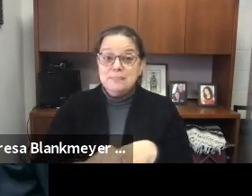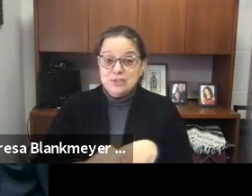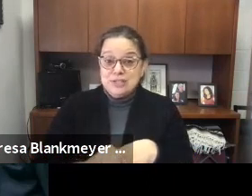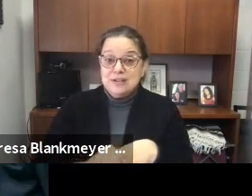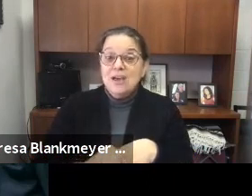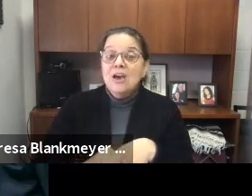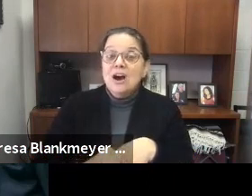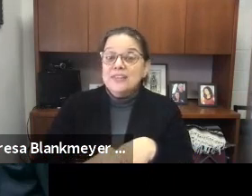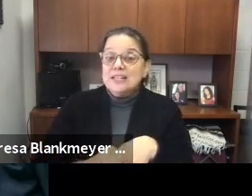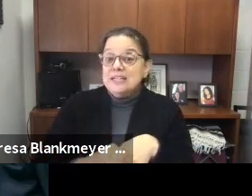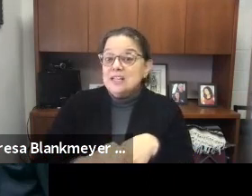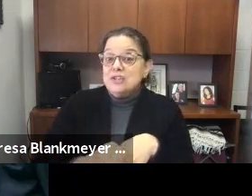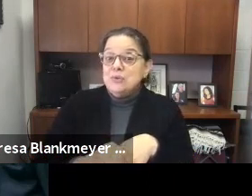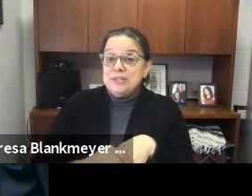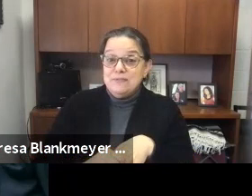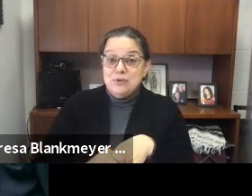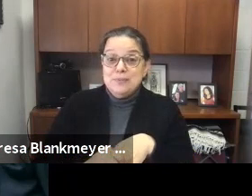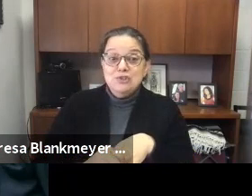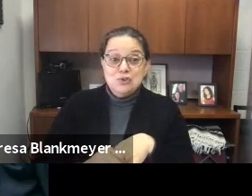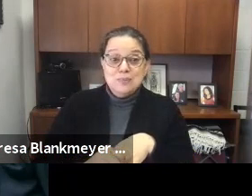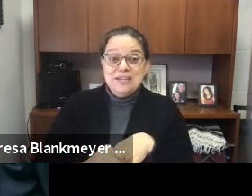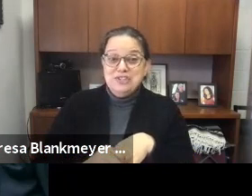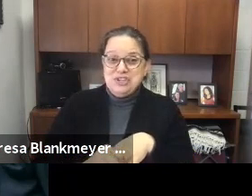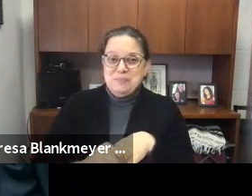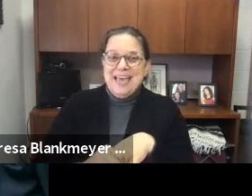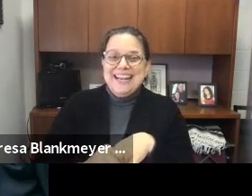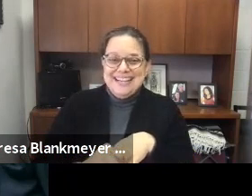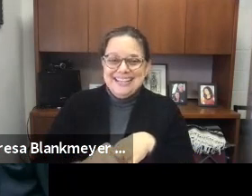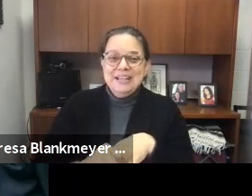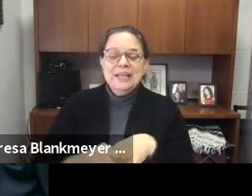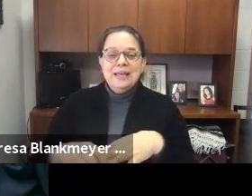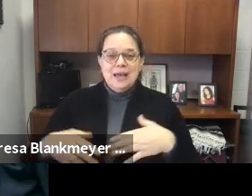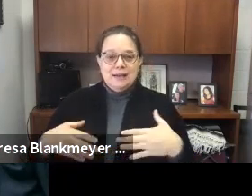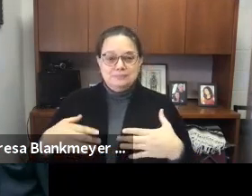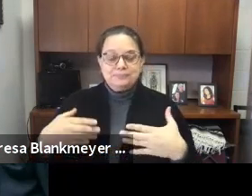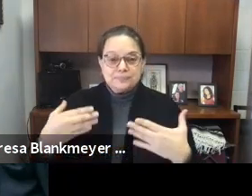International Commission on the Clinical Use of Human Germline Genome Editing